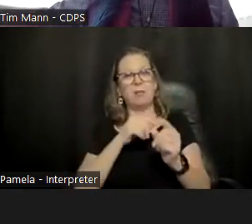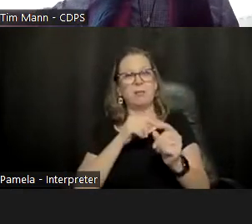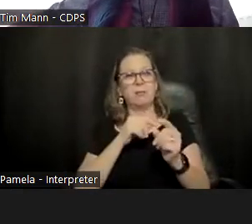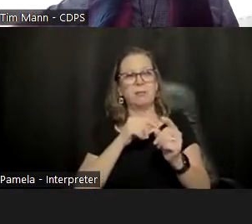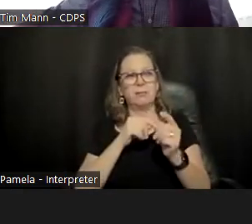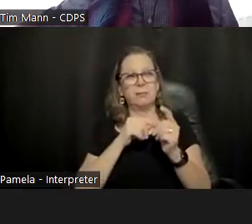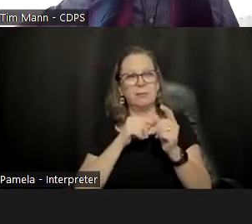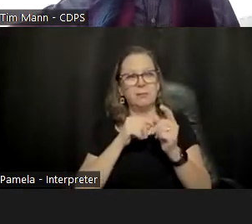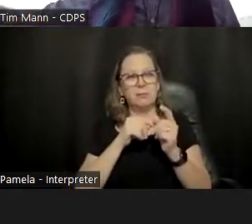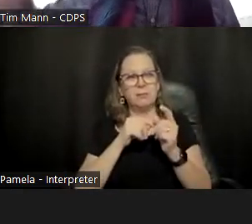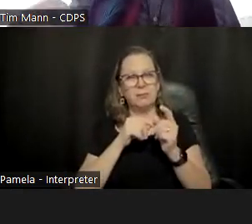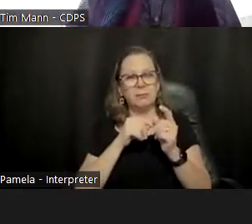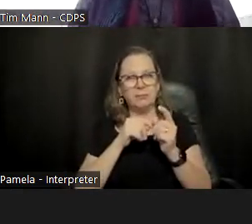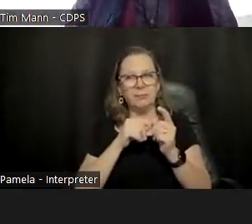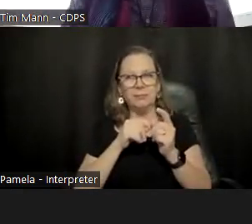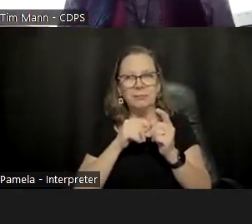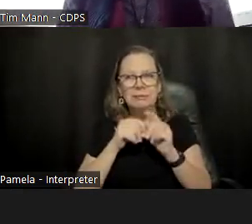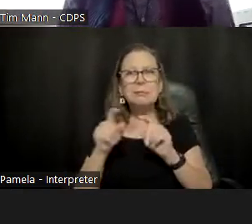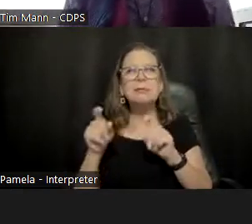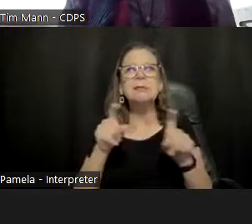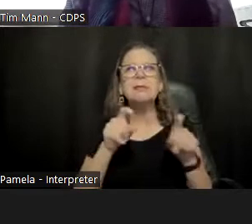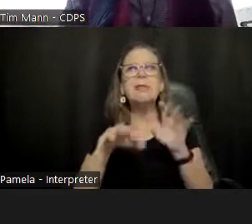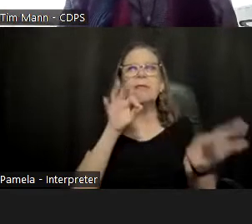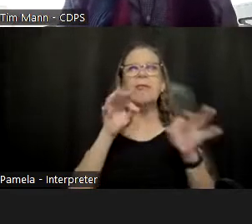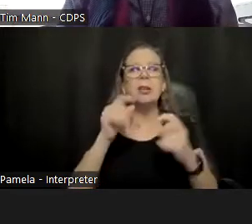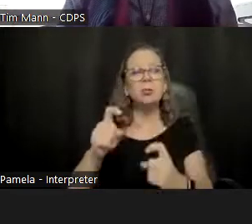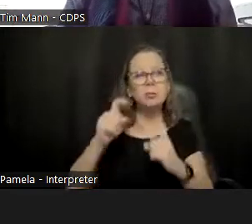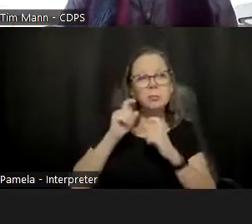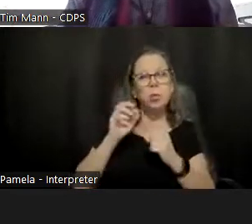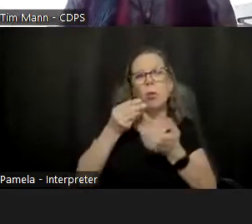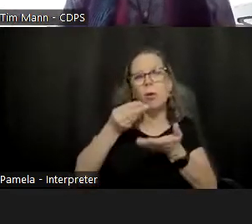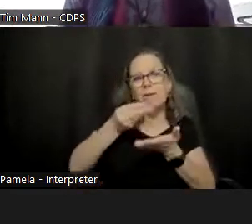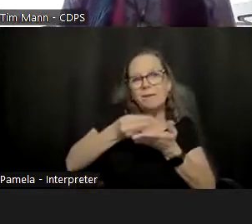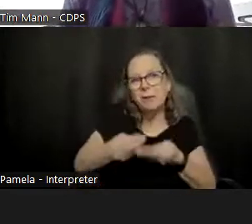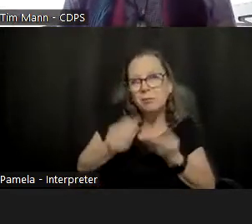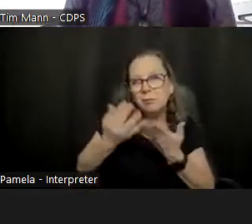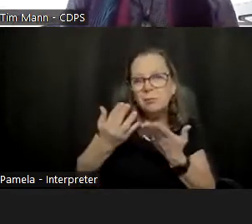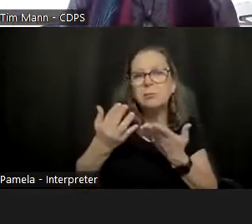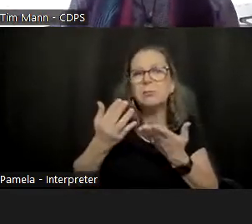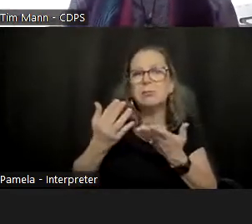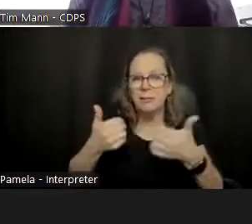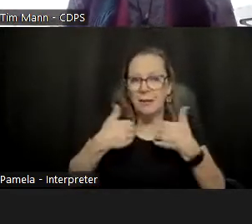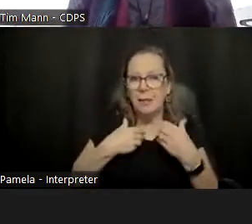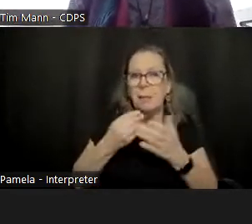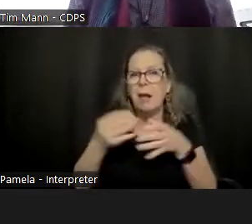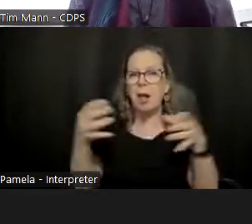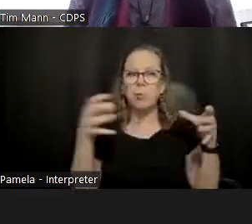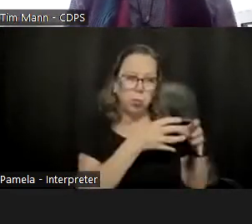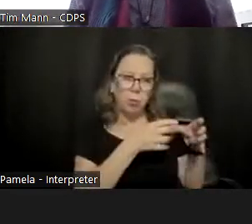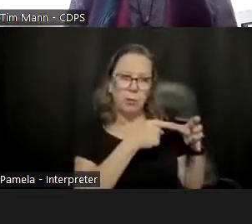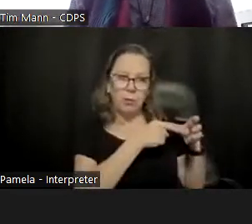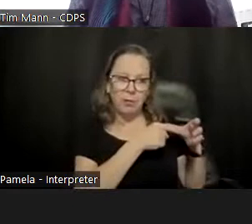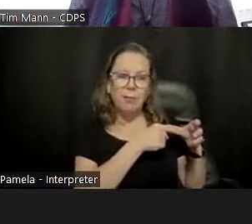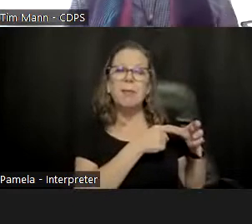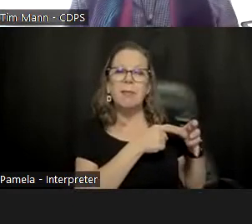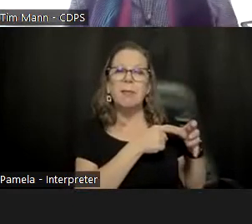finding donations or fundraising opportunity to help you better your whole